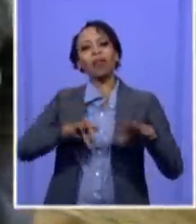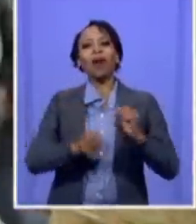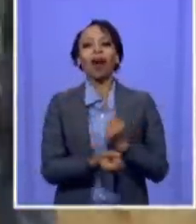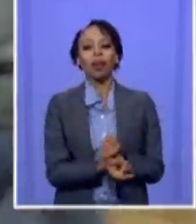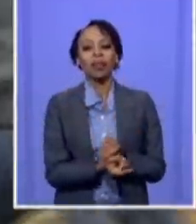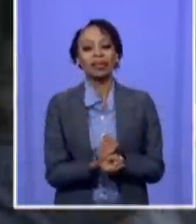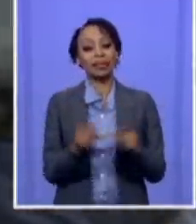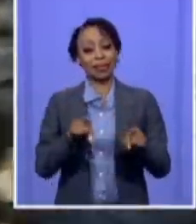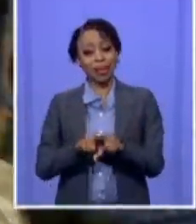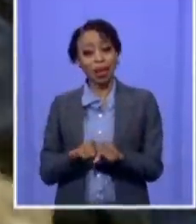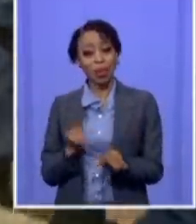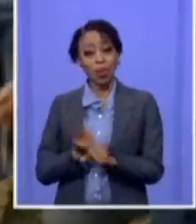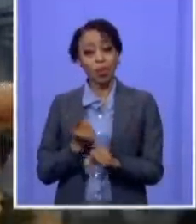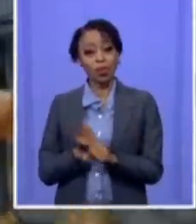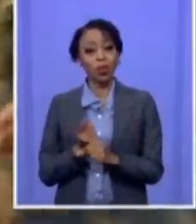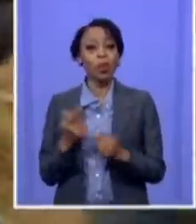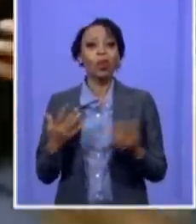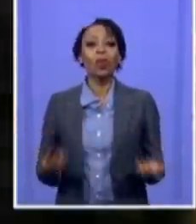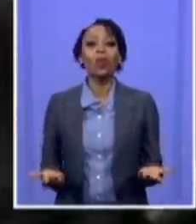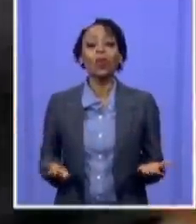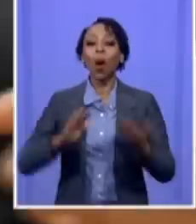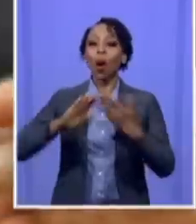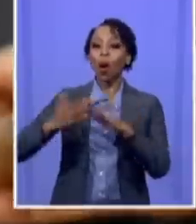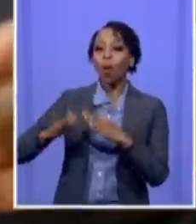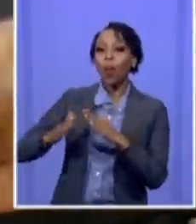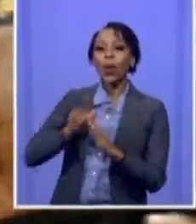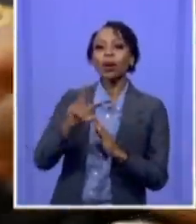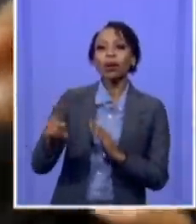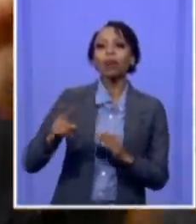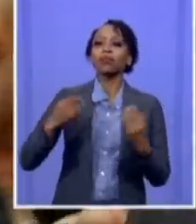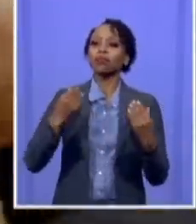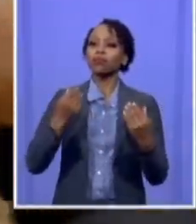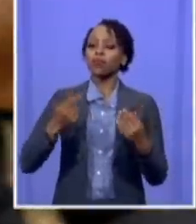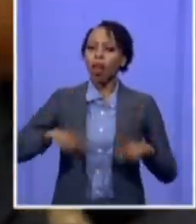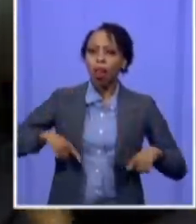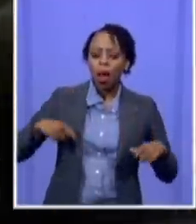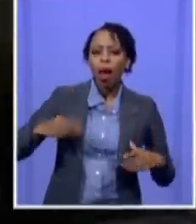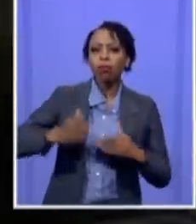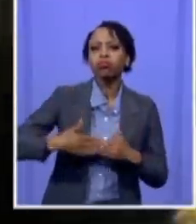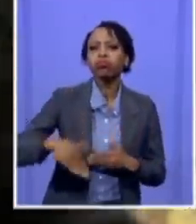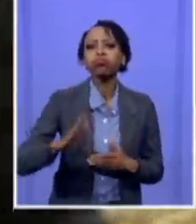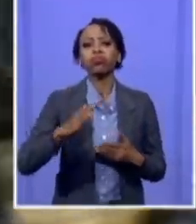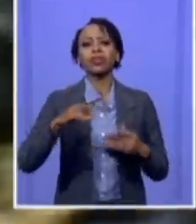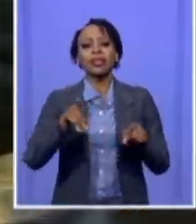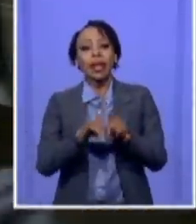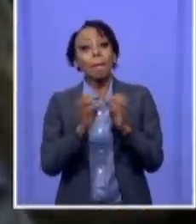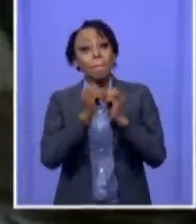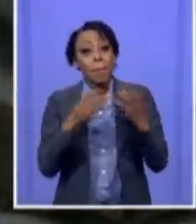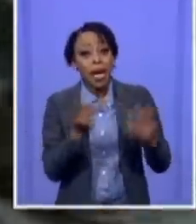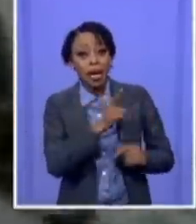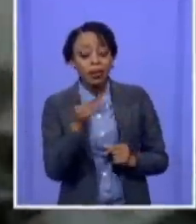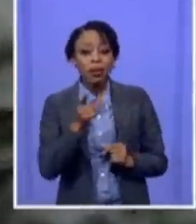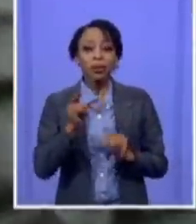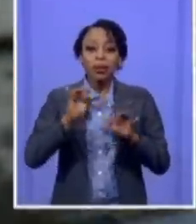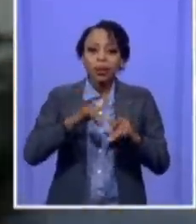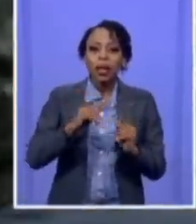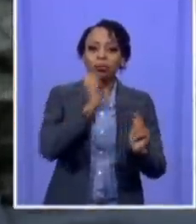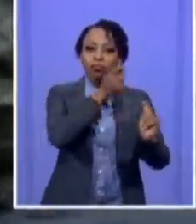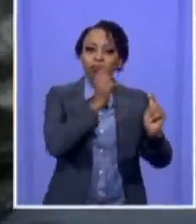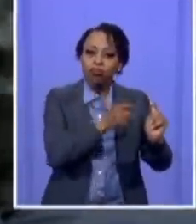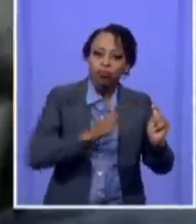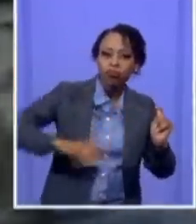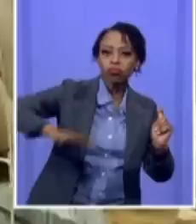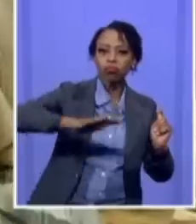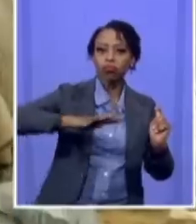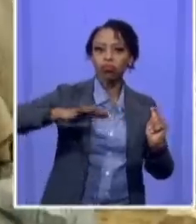place, and communities that are just going about their daily business, and most of them would be staying around the informal settlements there,